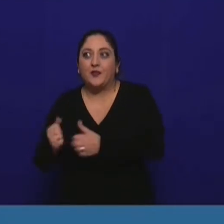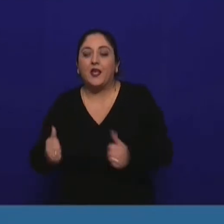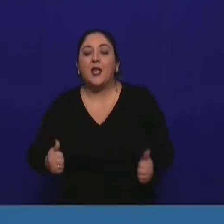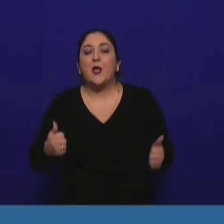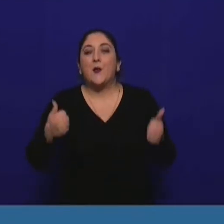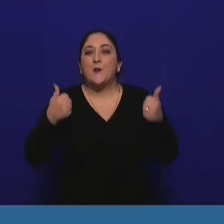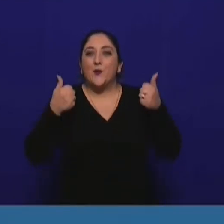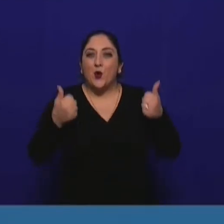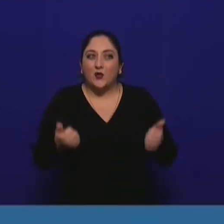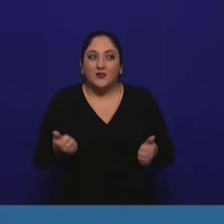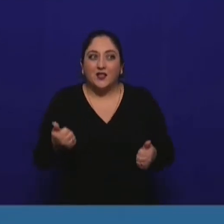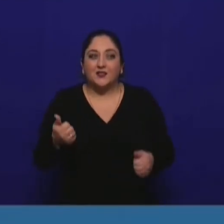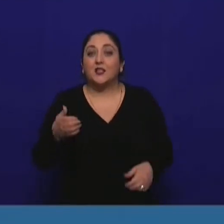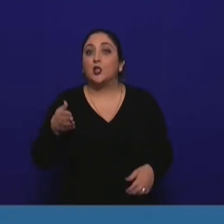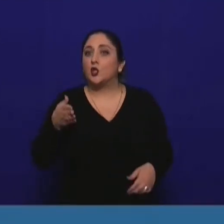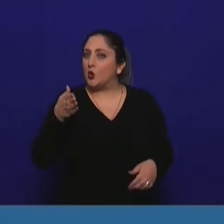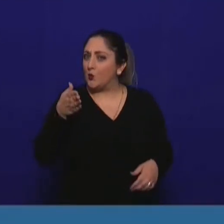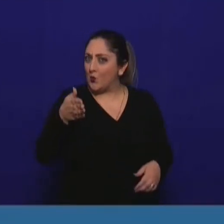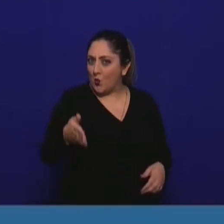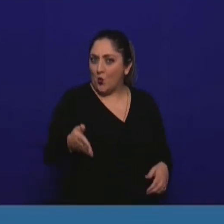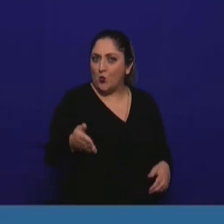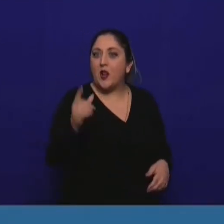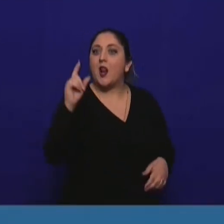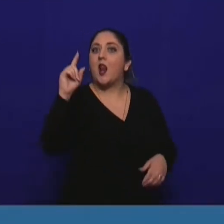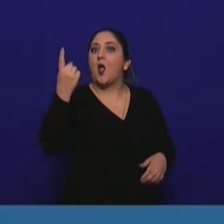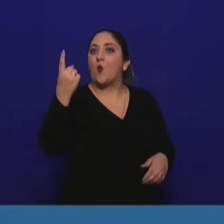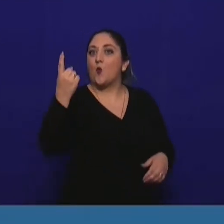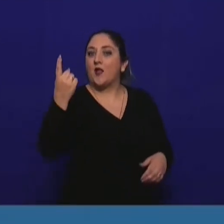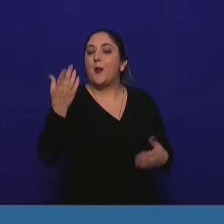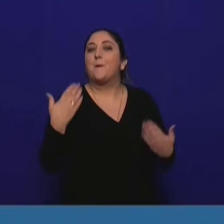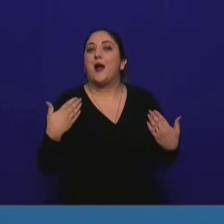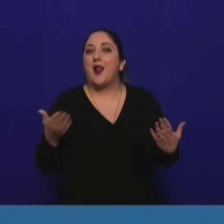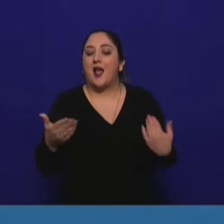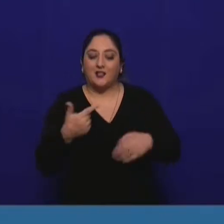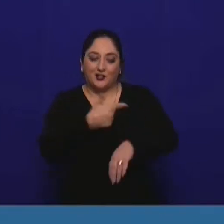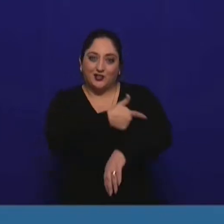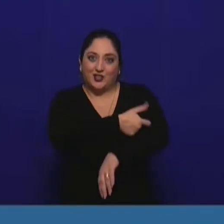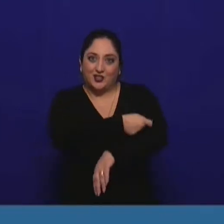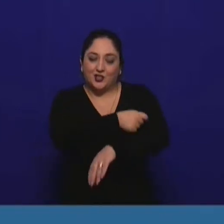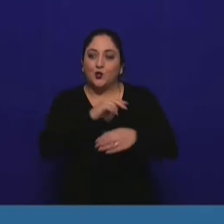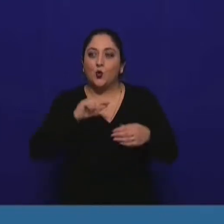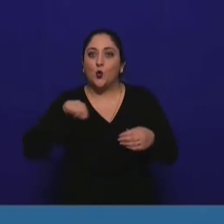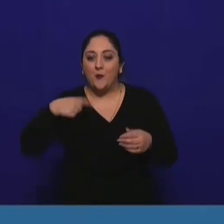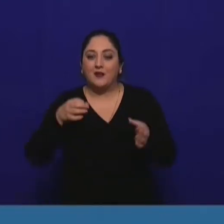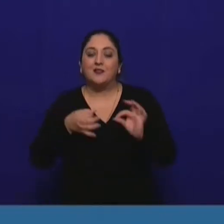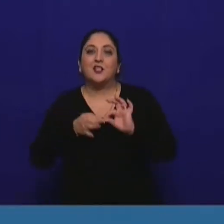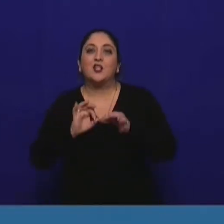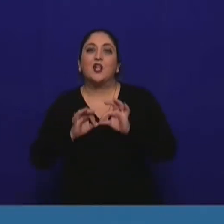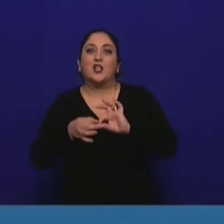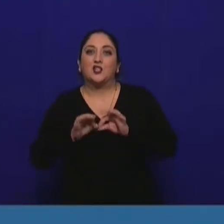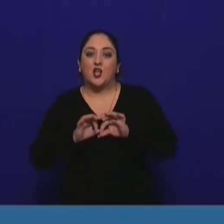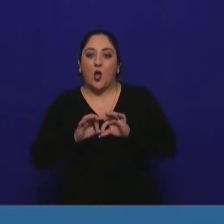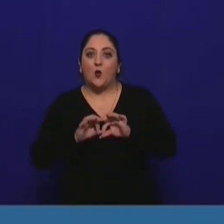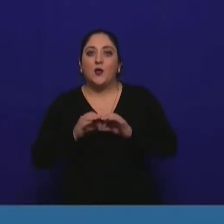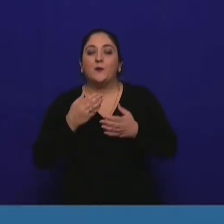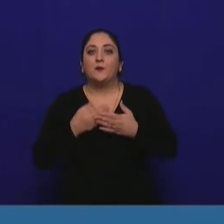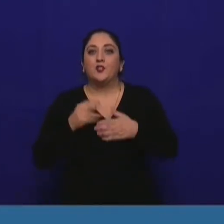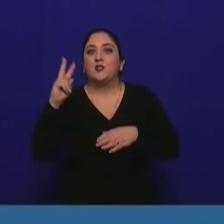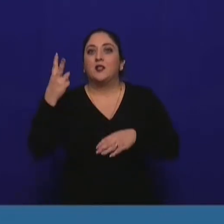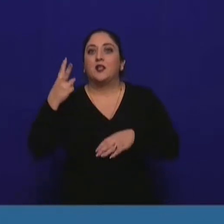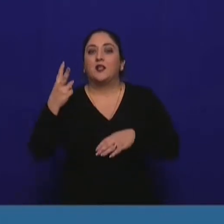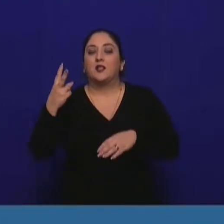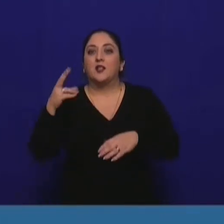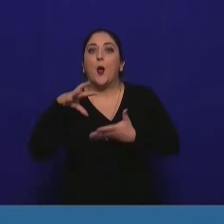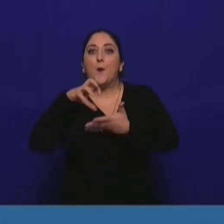li jattendi għall-appuntament li għandu l-ewwel wieħed u bekk aħna mbagħad inkun nistgħu ikollna fid-database tagħna biex inkunu ċerti